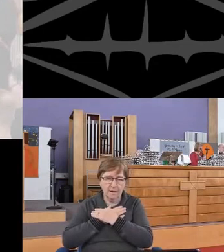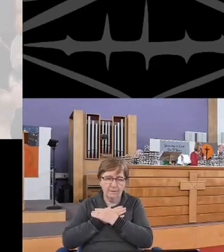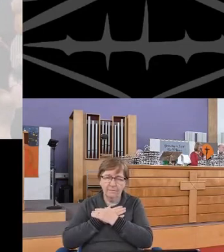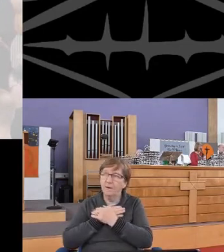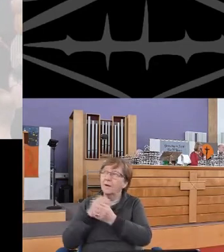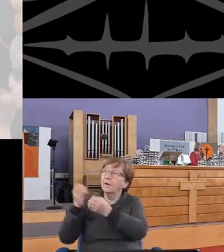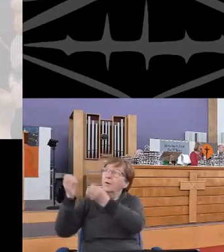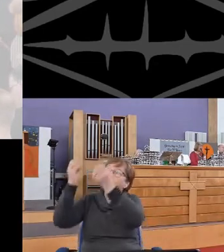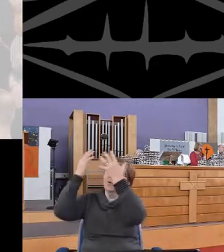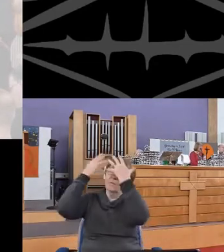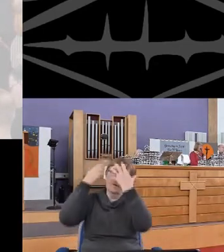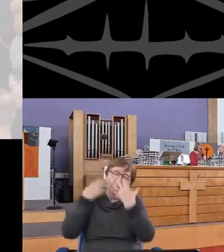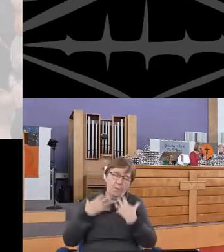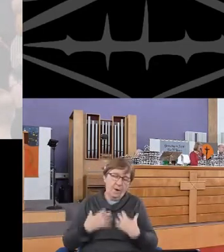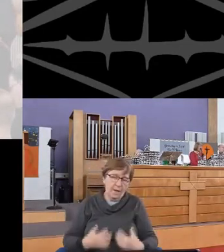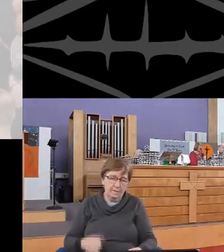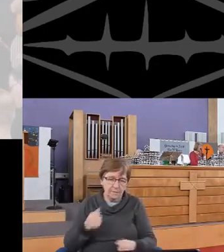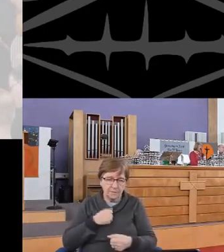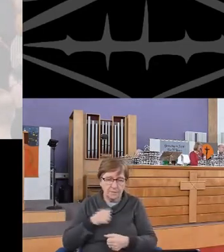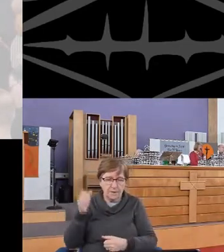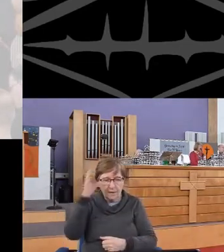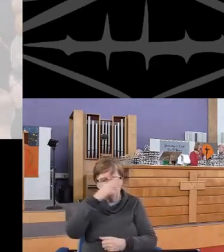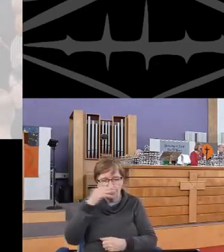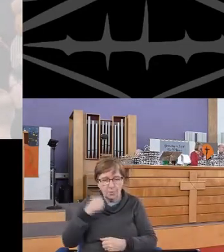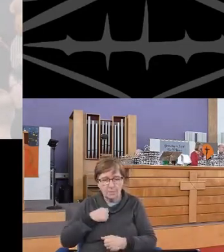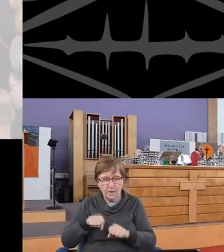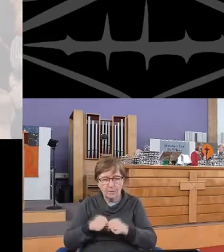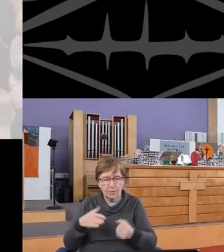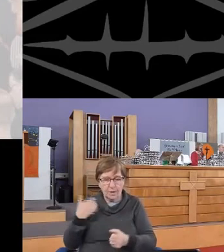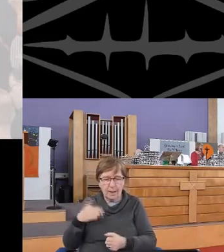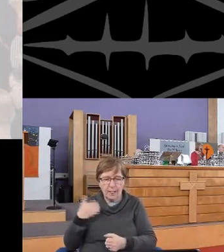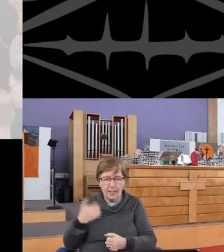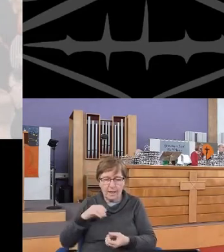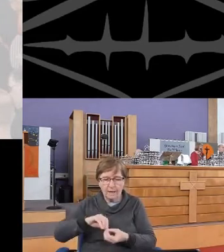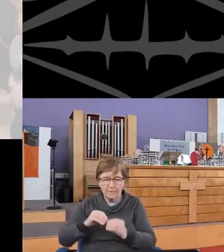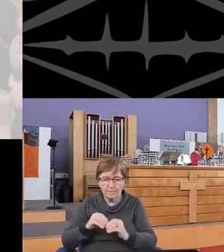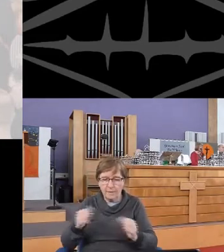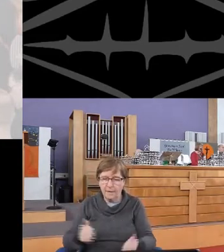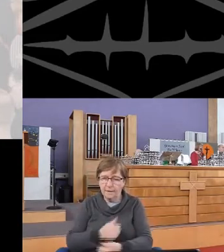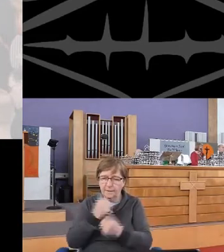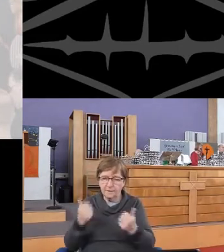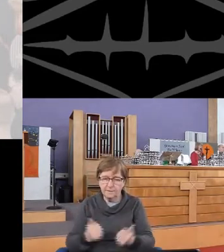amazing love! It overwhelms my soul, my broken life made